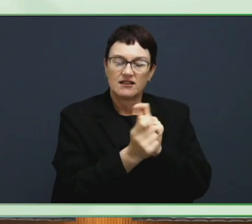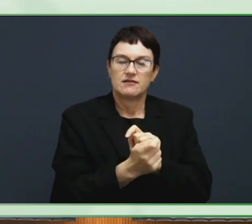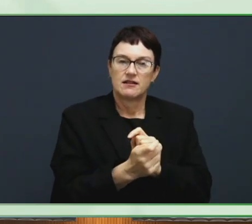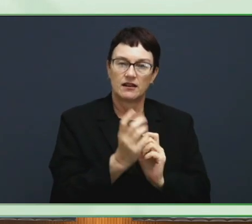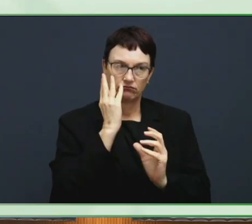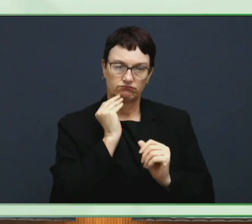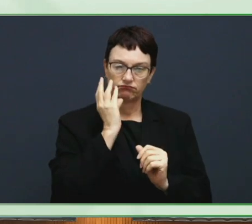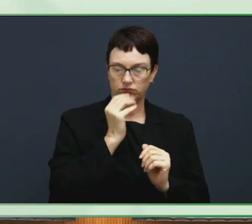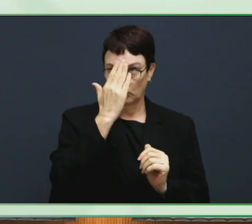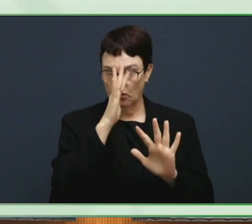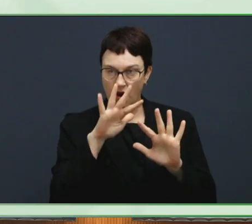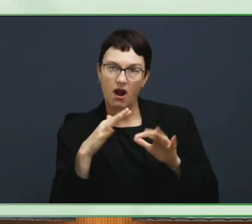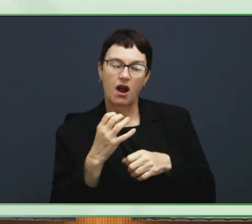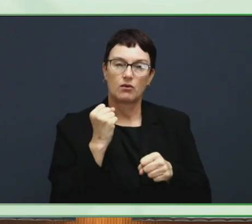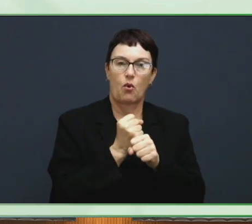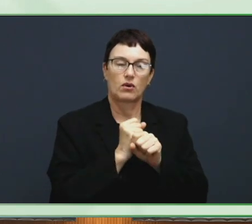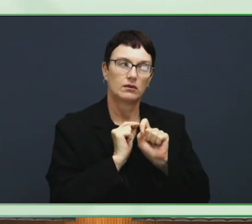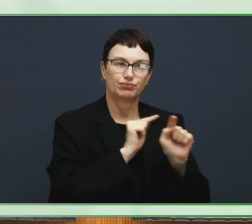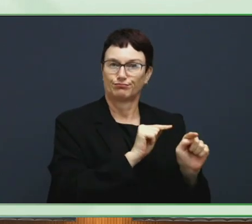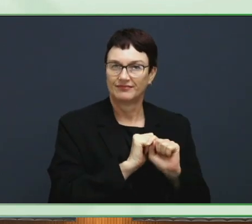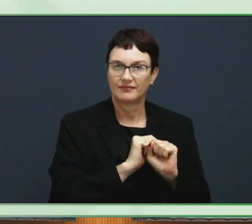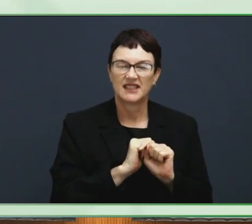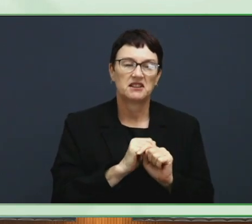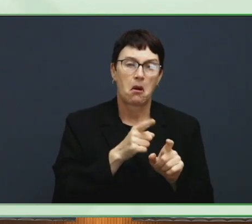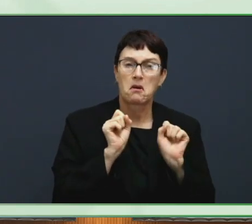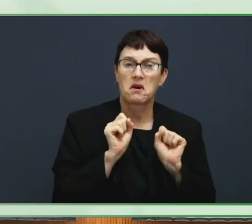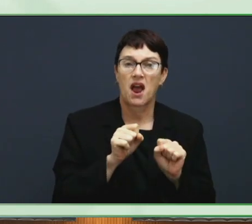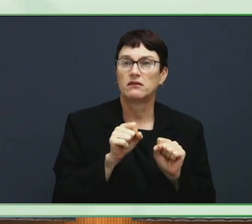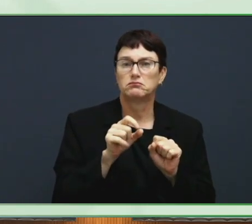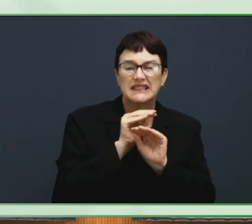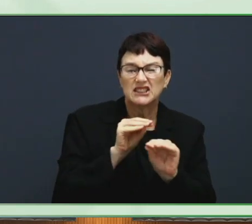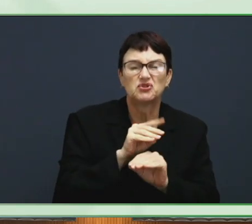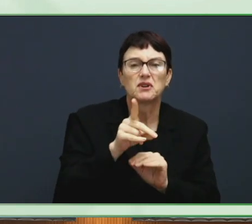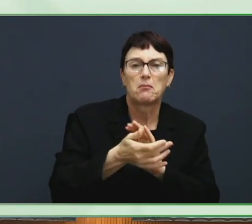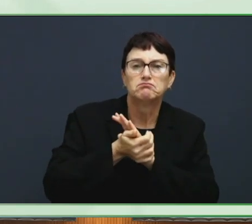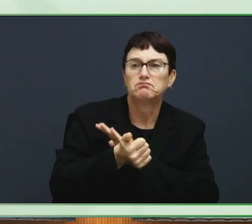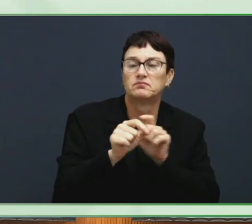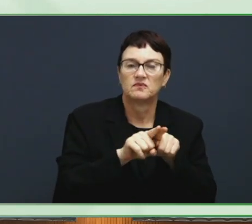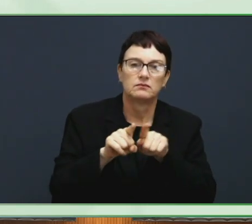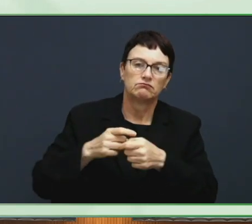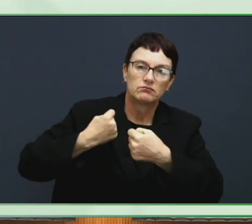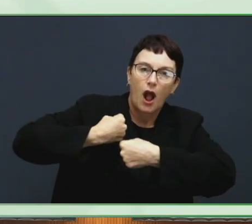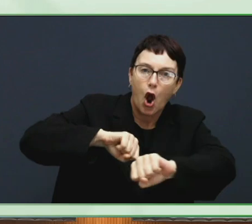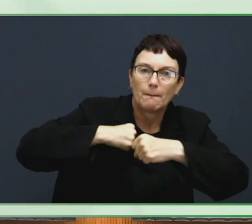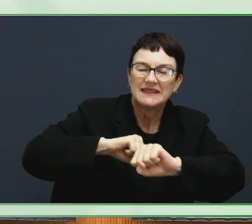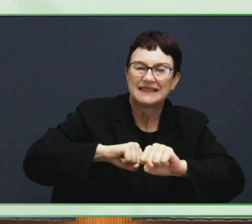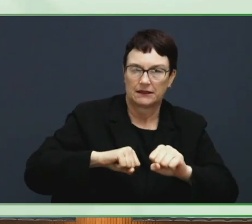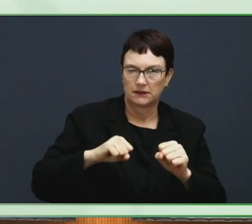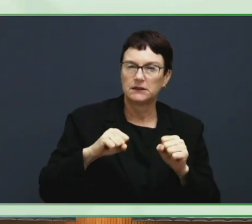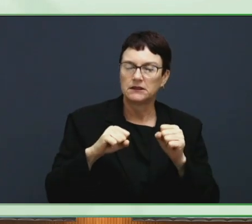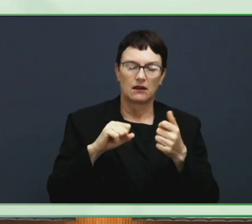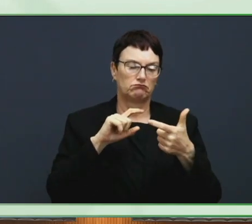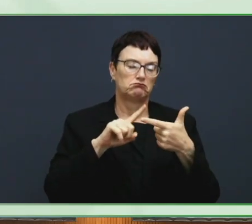specific sectors such as carpentering, such as textiles, culinary arts, or